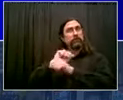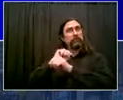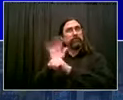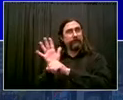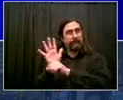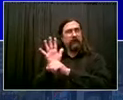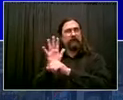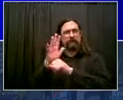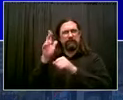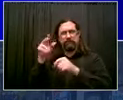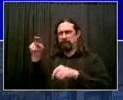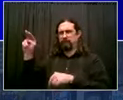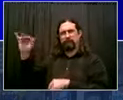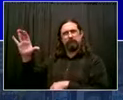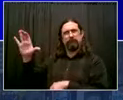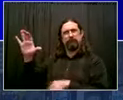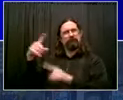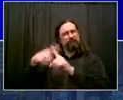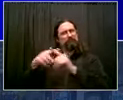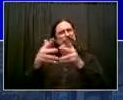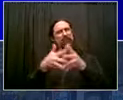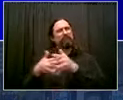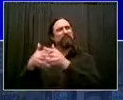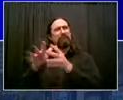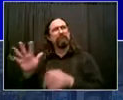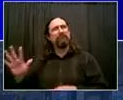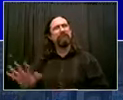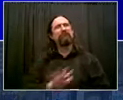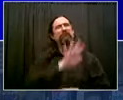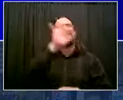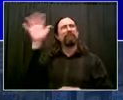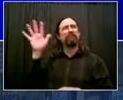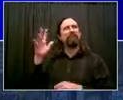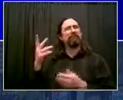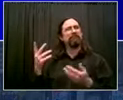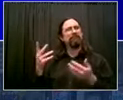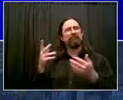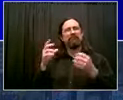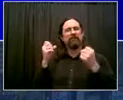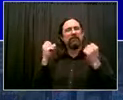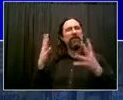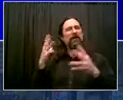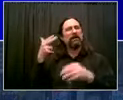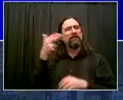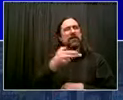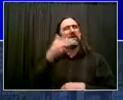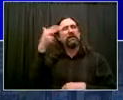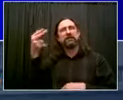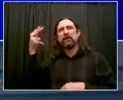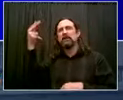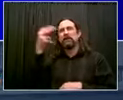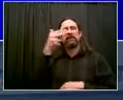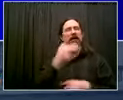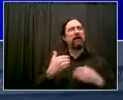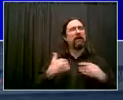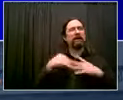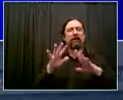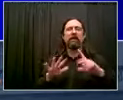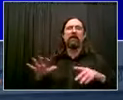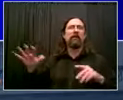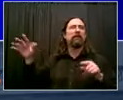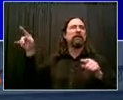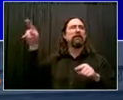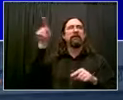Look, the NYPD is out there getting guns off the street all the time. Gun arrests are up 28%